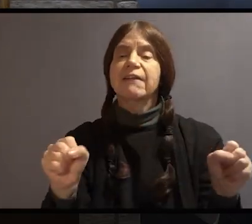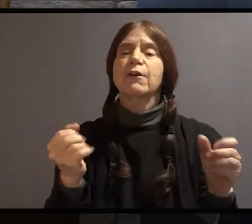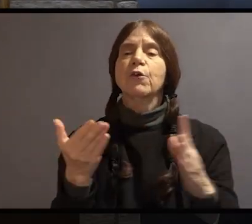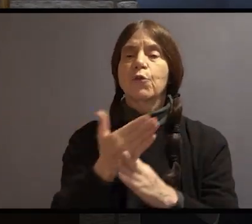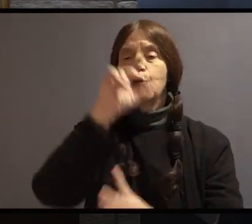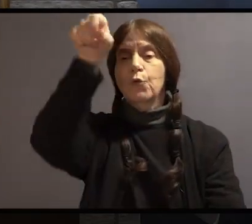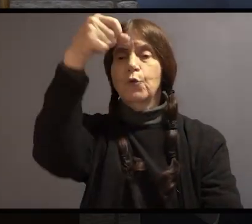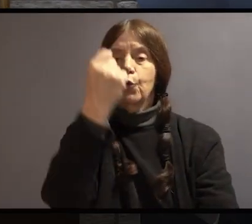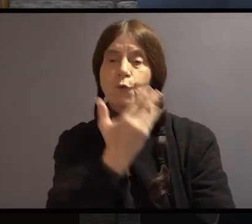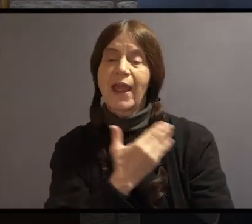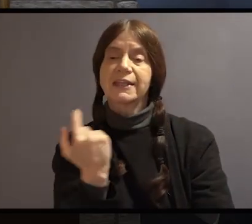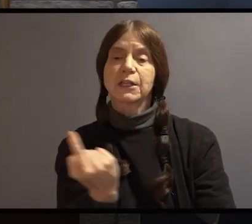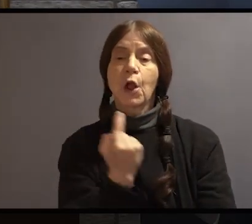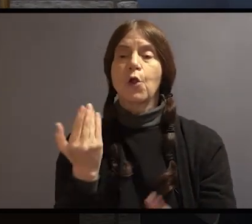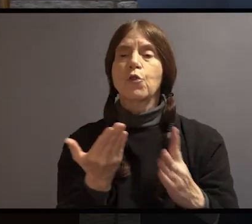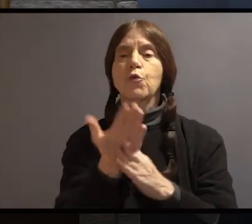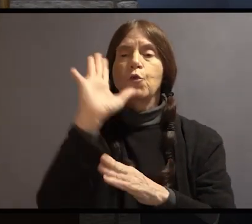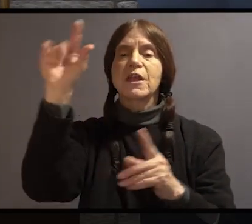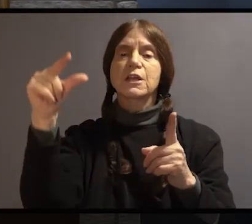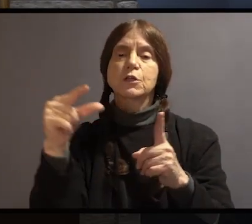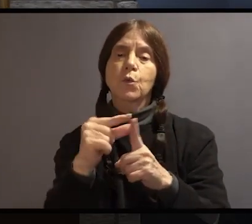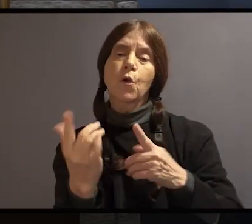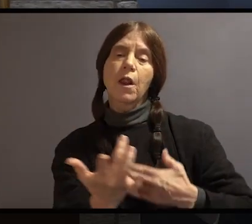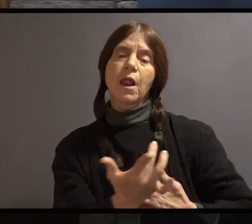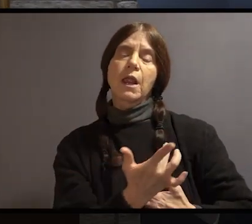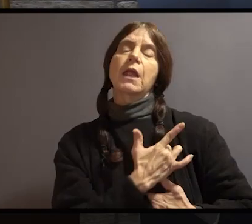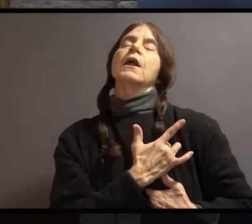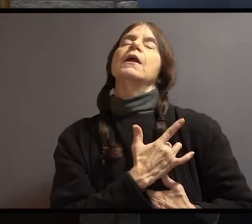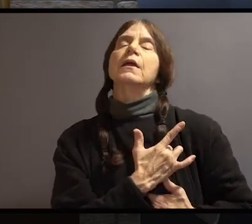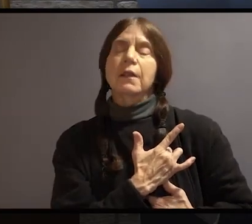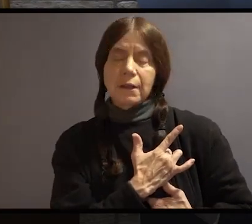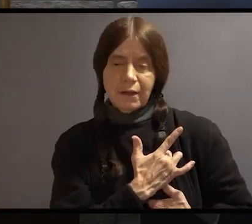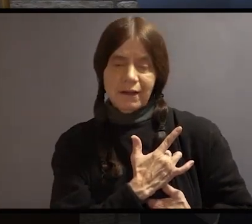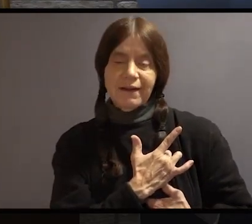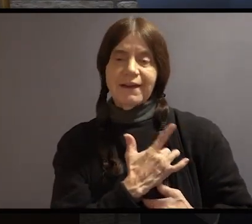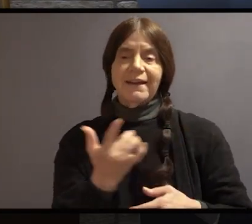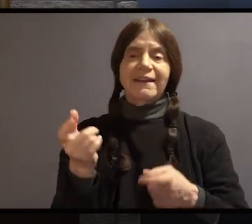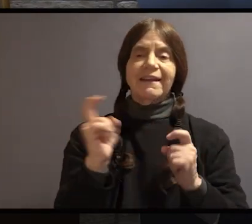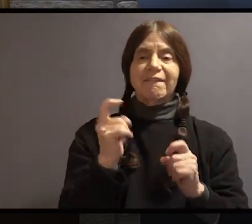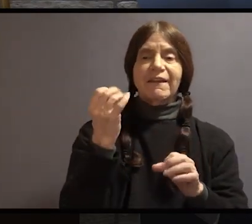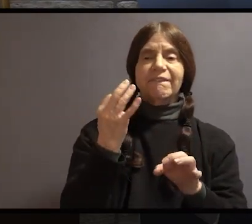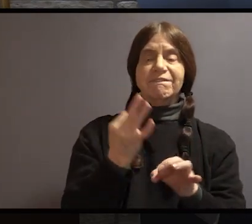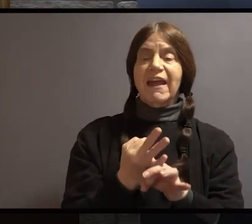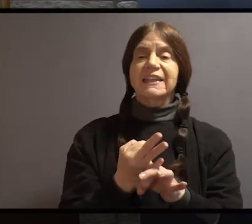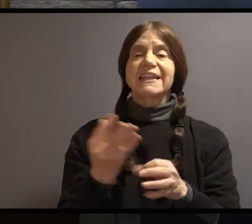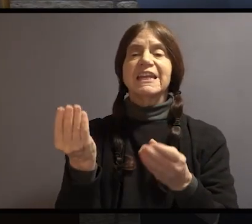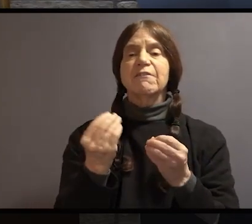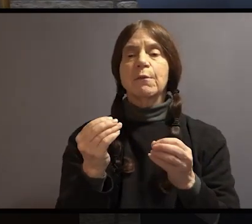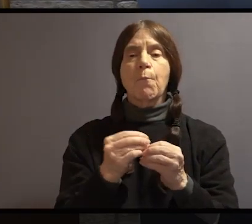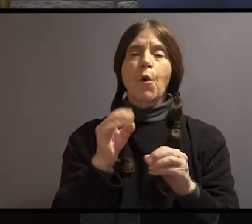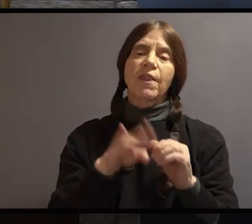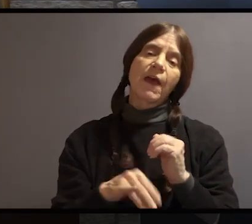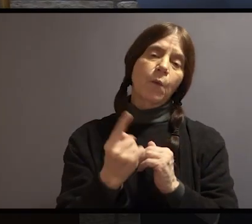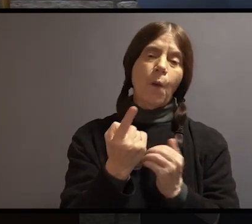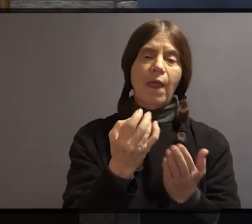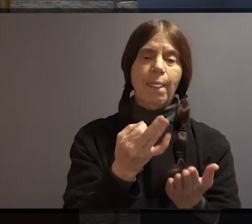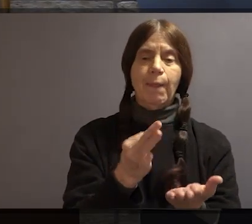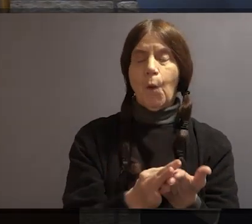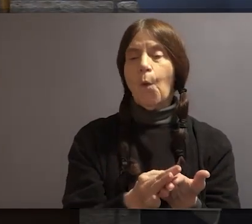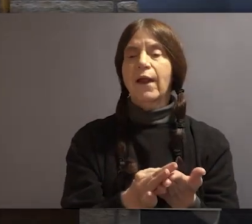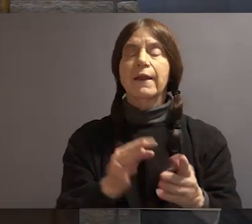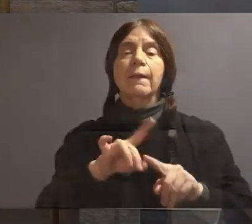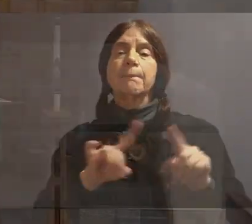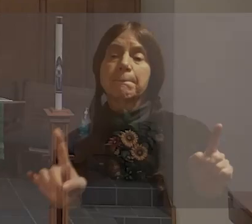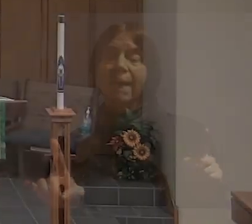the means of His word, He made His grace known to us, offering us more than a denarius, but